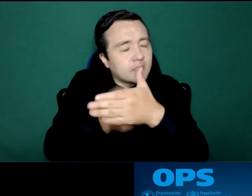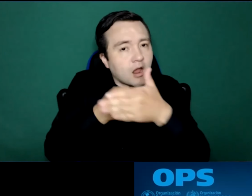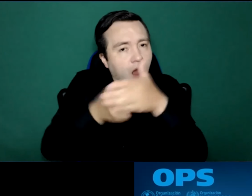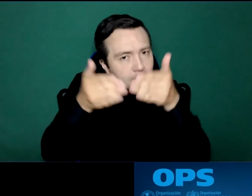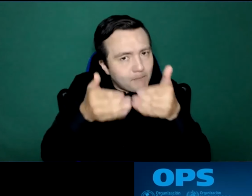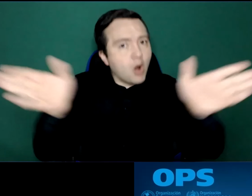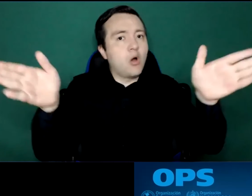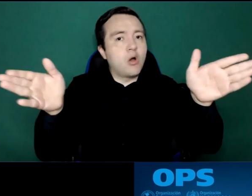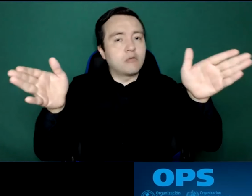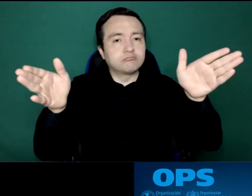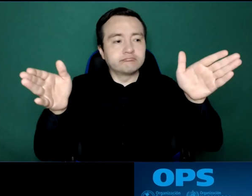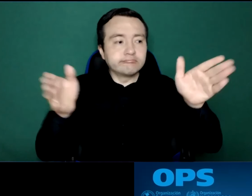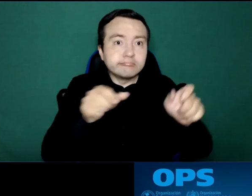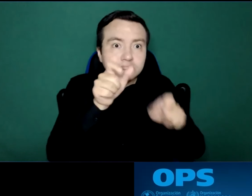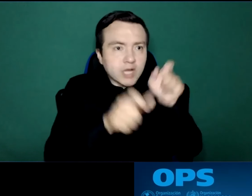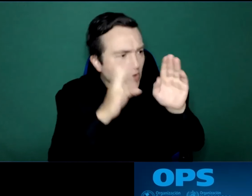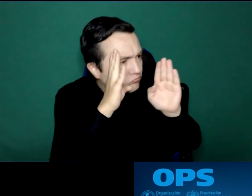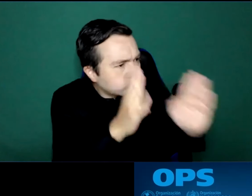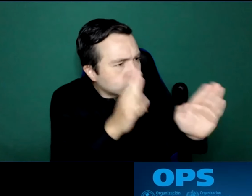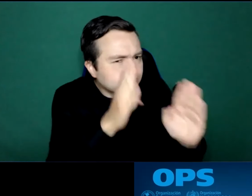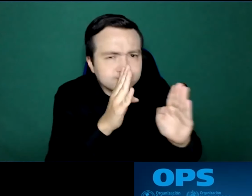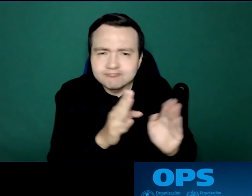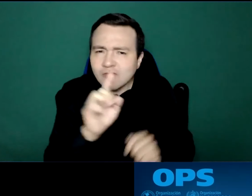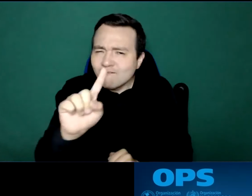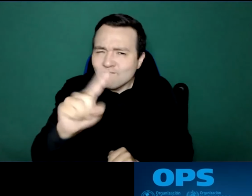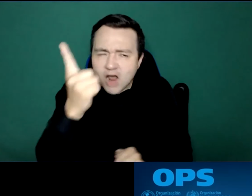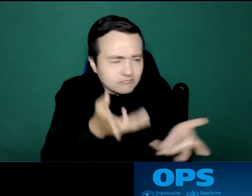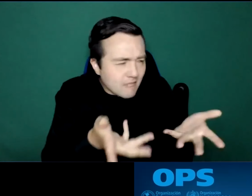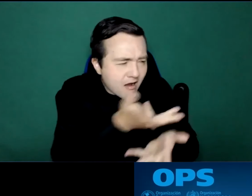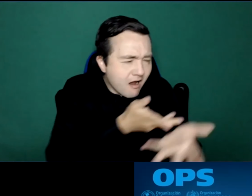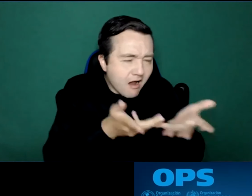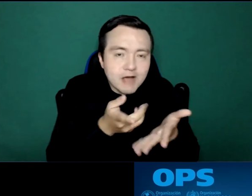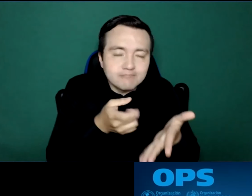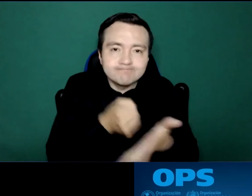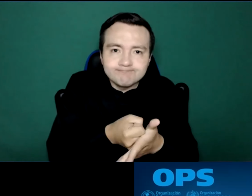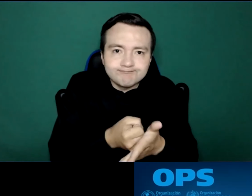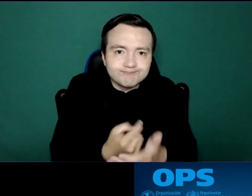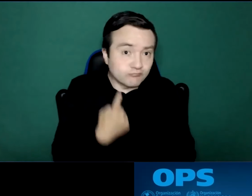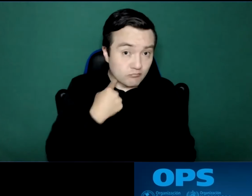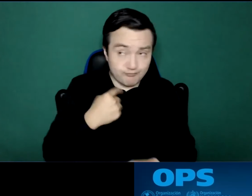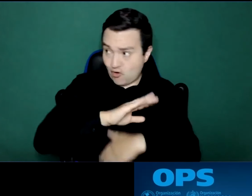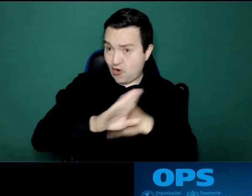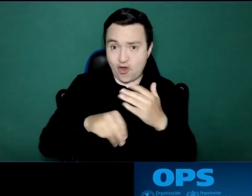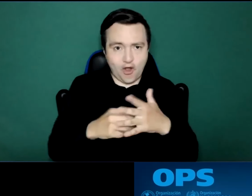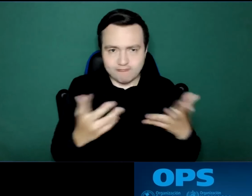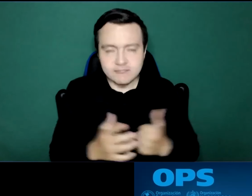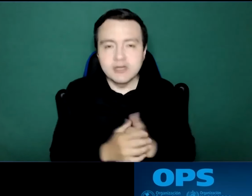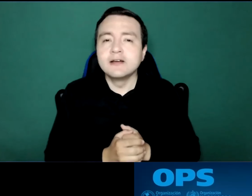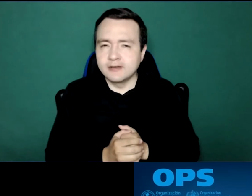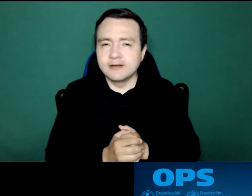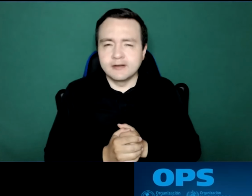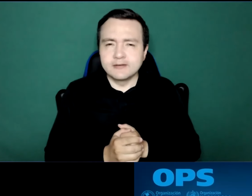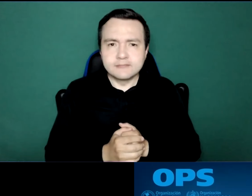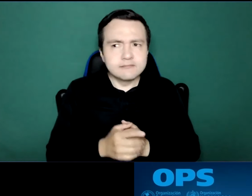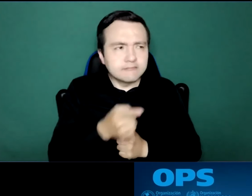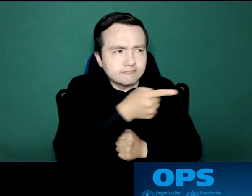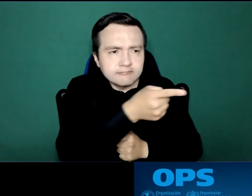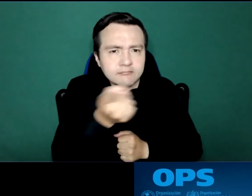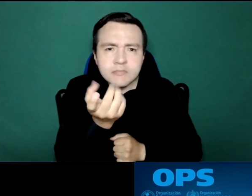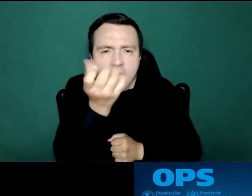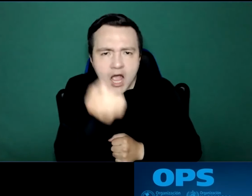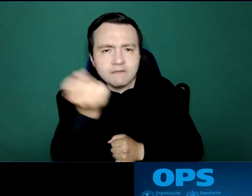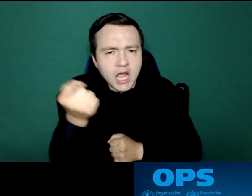care based on primary health care have been limited. And that means that there are